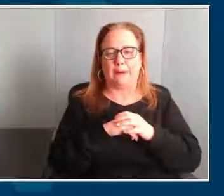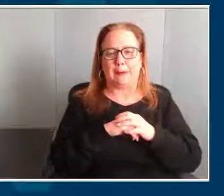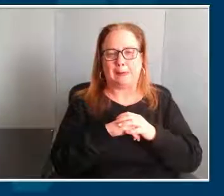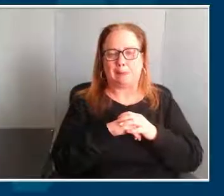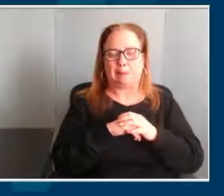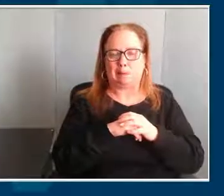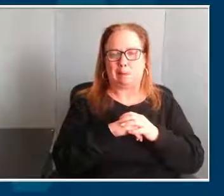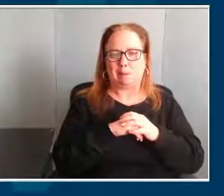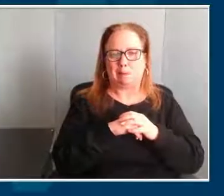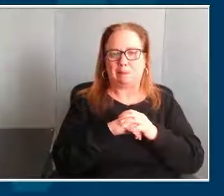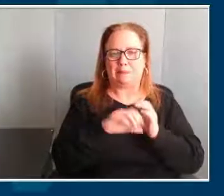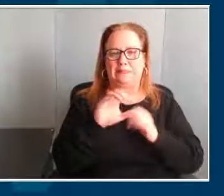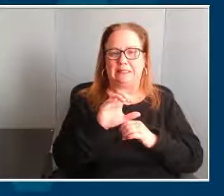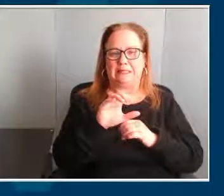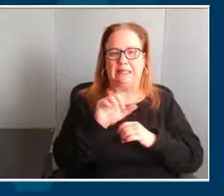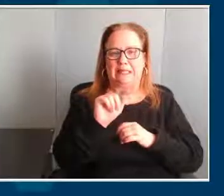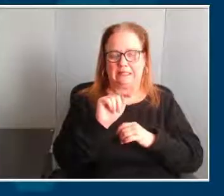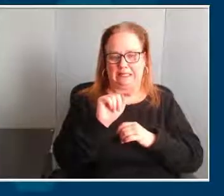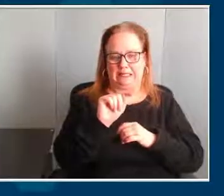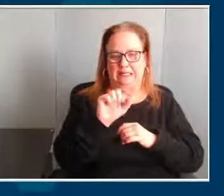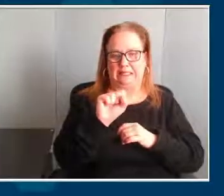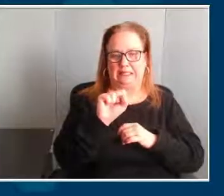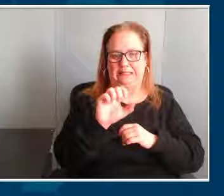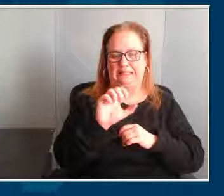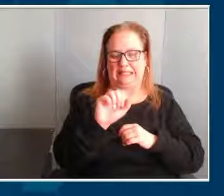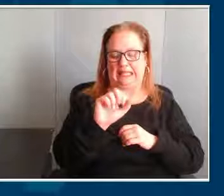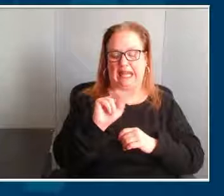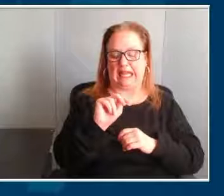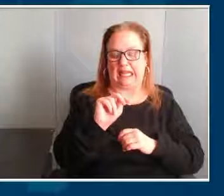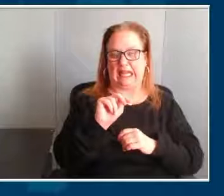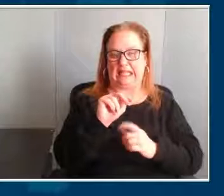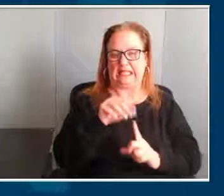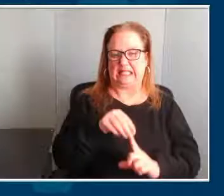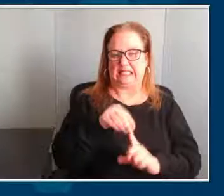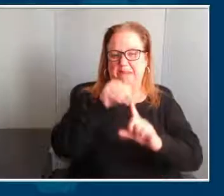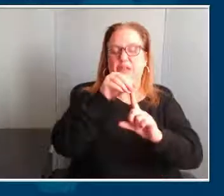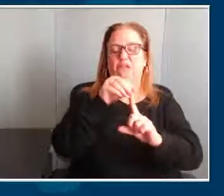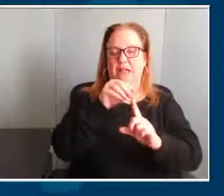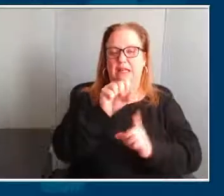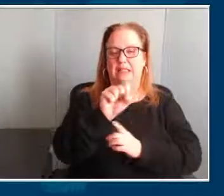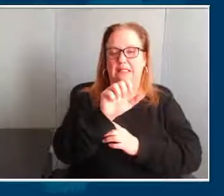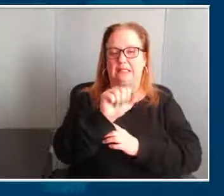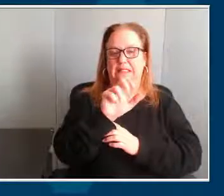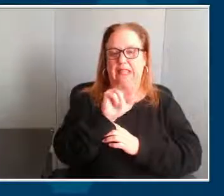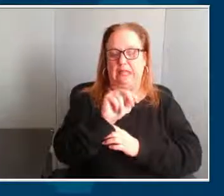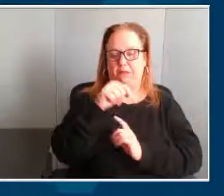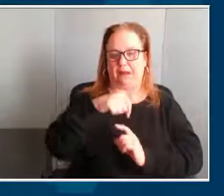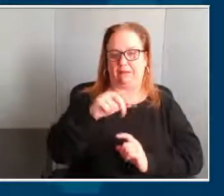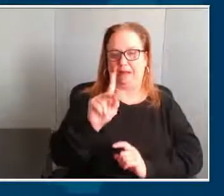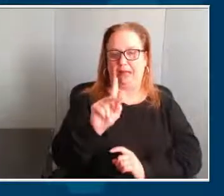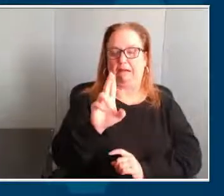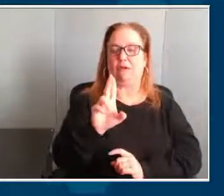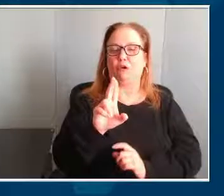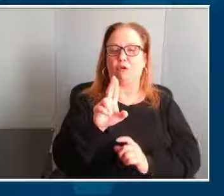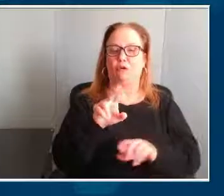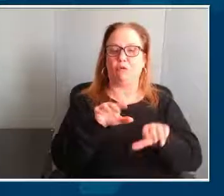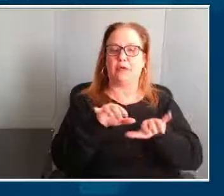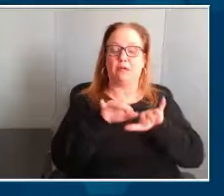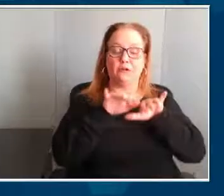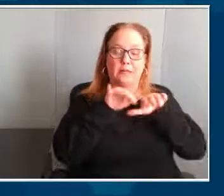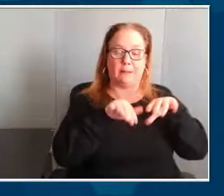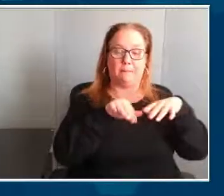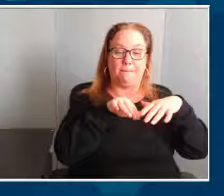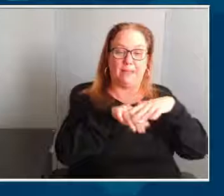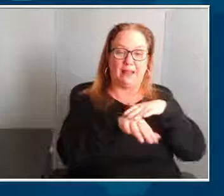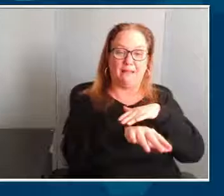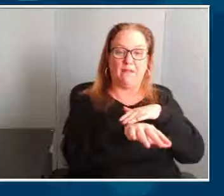is a CT perfusion scan. It's a specialized CAT scan that we do here at KU Medical Center that looks at the blood flow going into the brain. We can